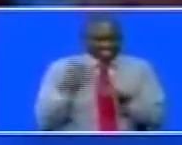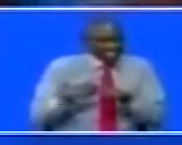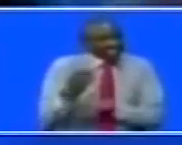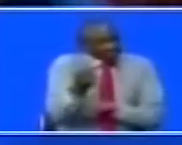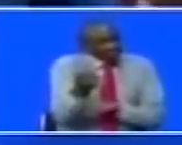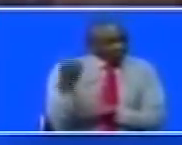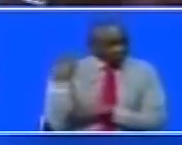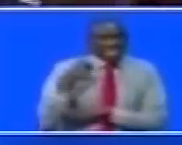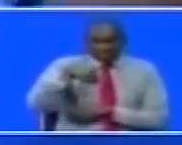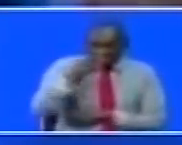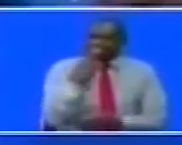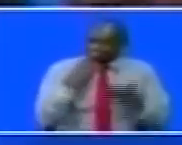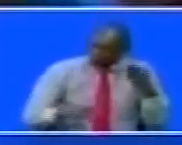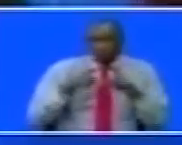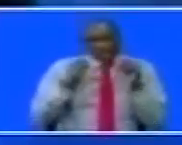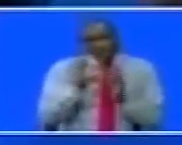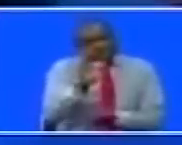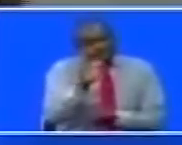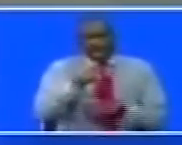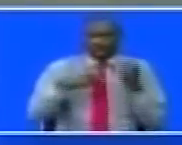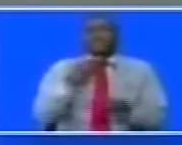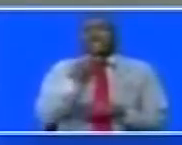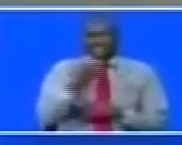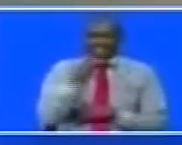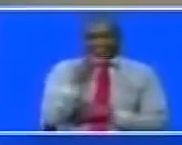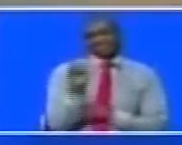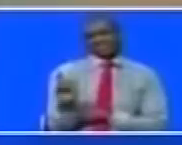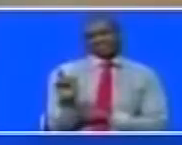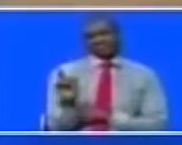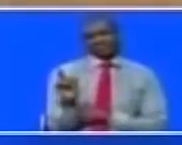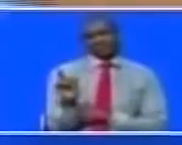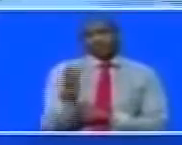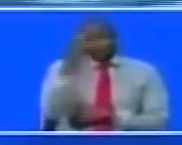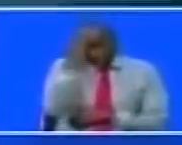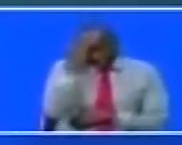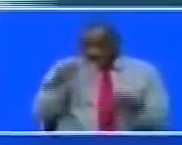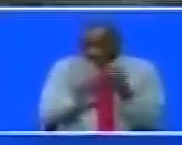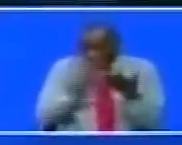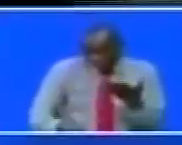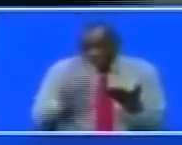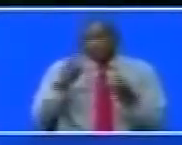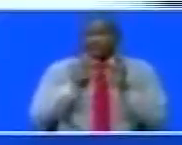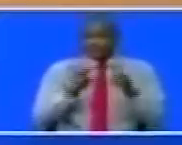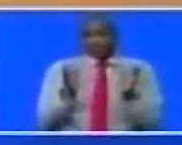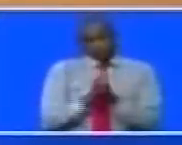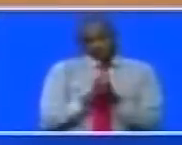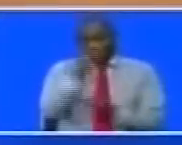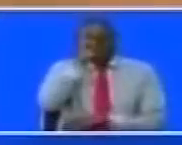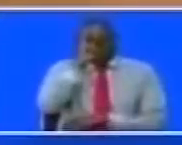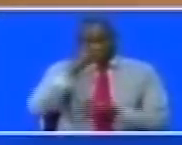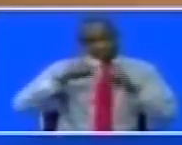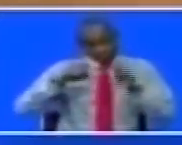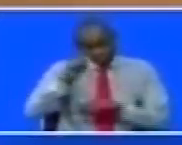William Kabogo made remarks which allegedly bordered on hate speech. On Monday, Kabogo recorded a statement with the police after the